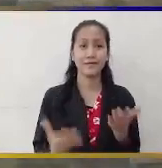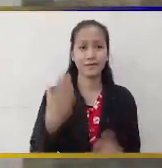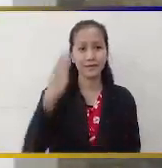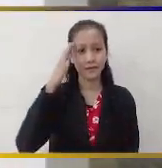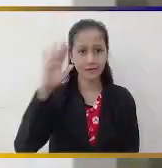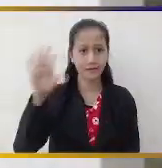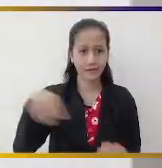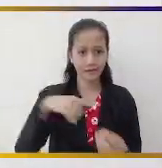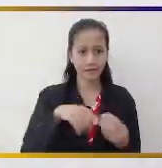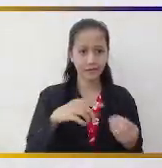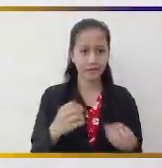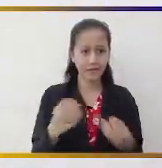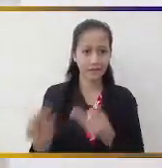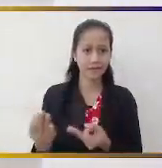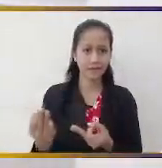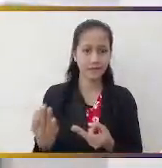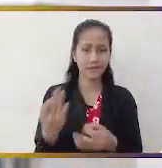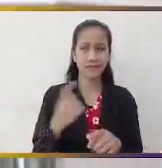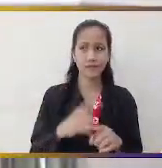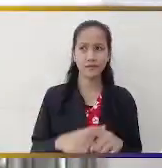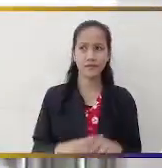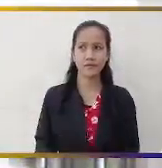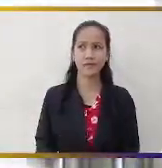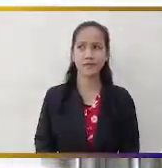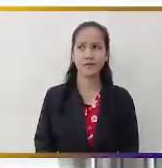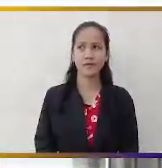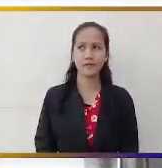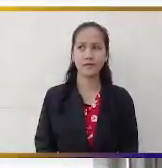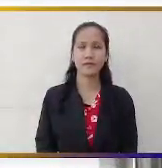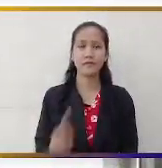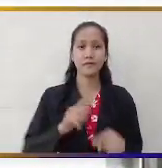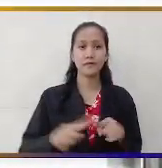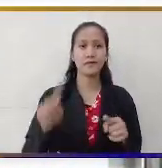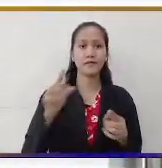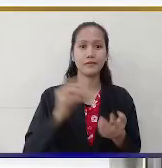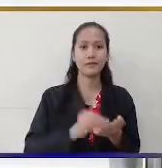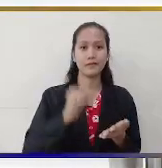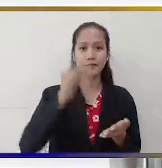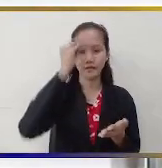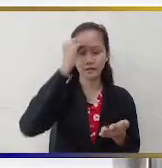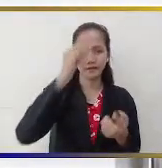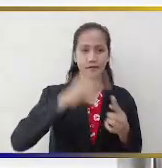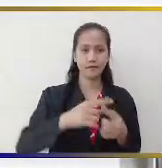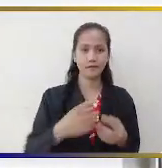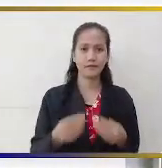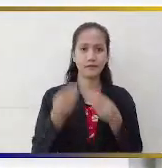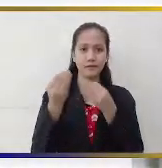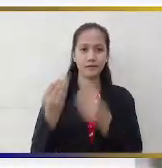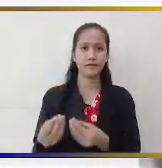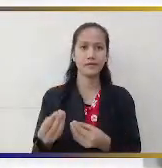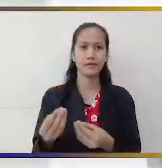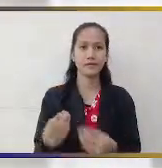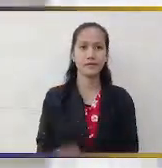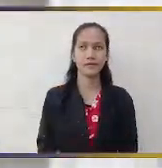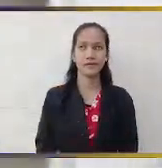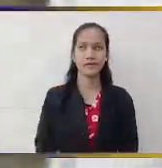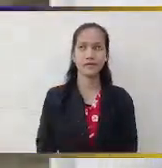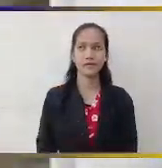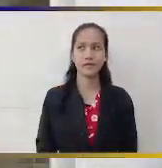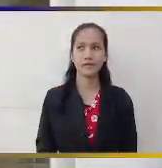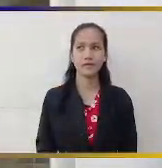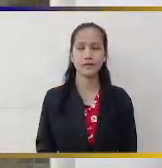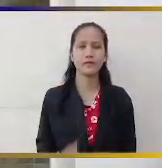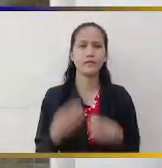alone. But I'm going to tell you something. I learned to give. I gave and gave and